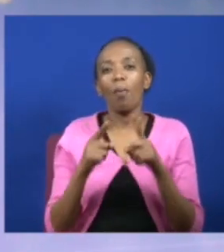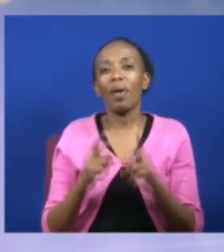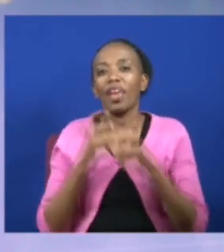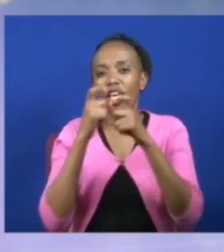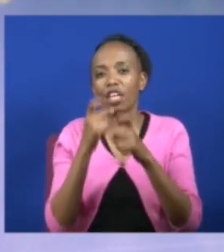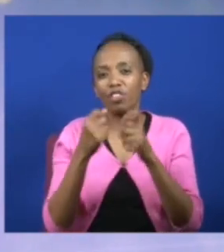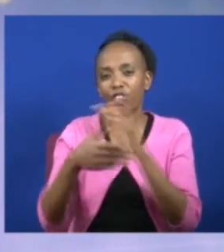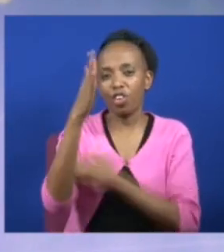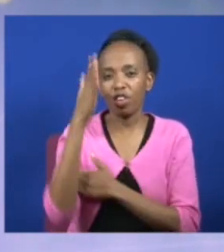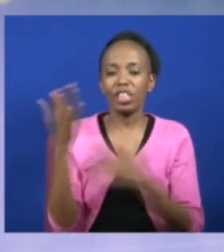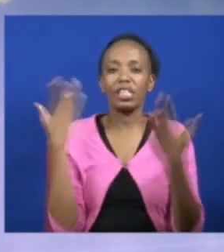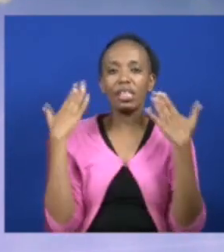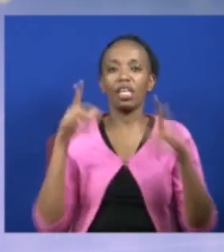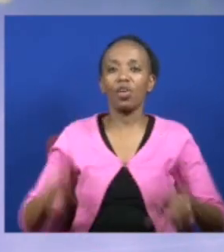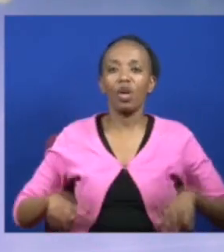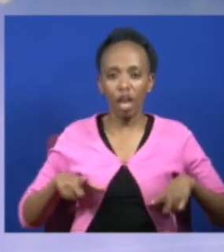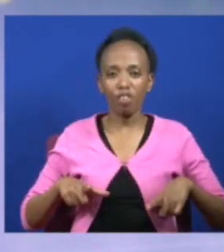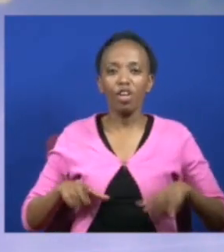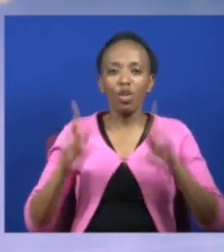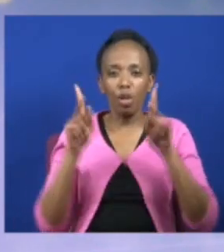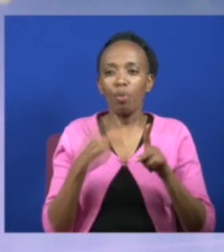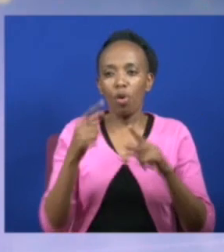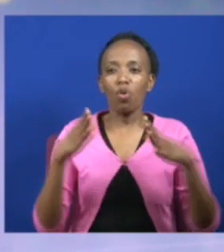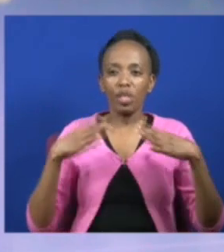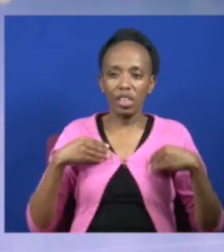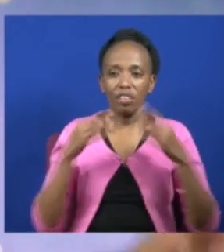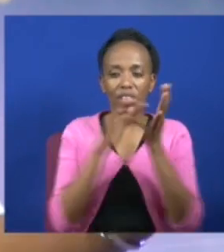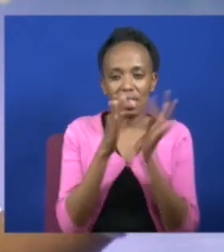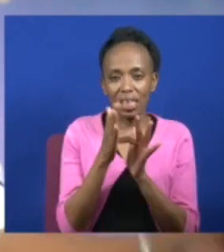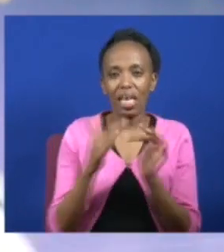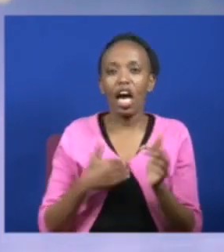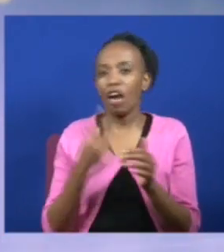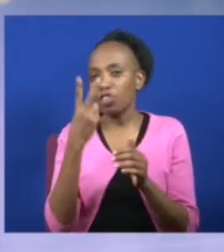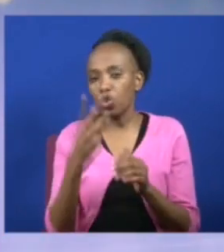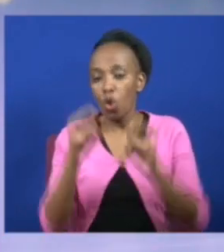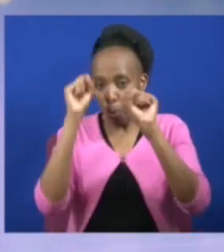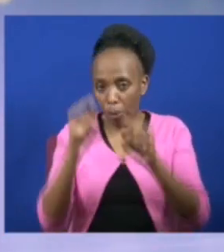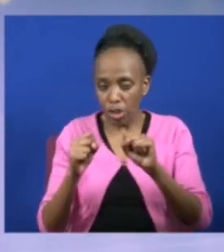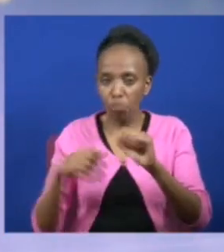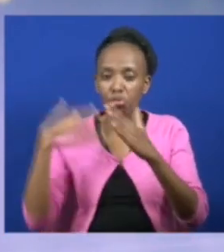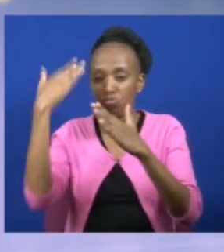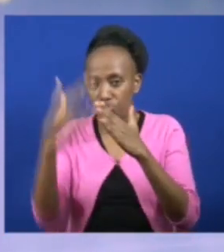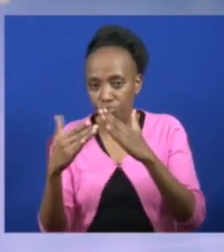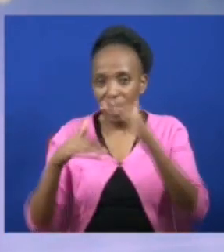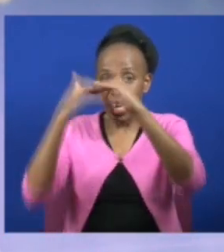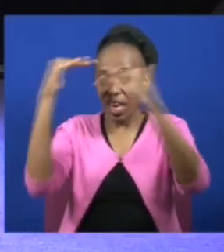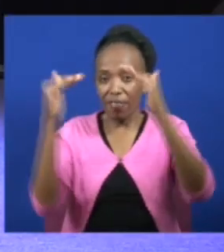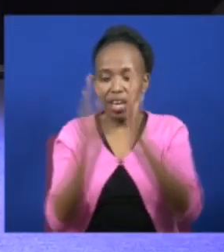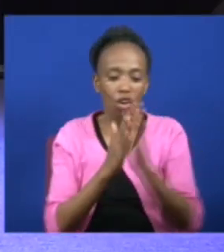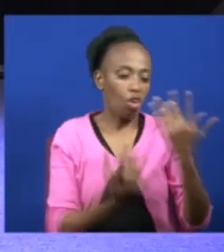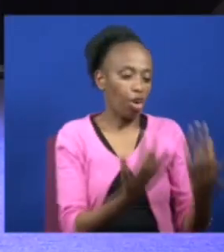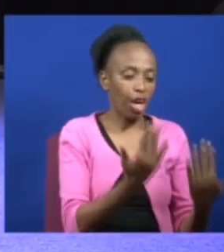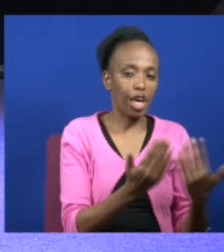God is actually eternal life to those who receive Jesus. There are two possible destinations, heaven or